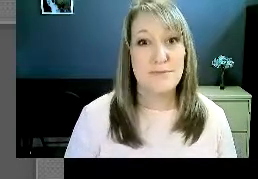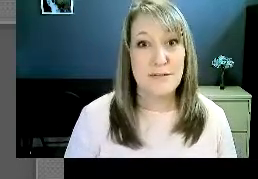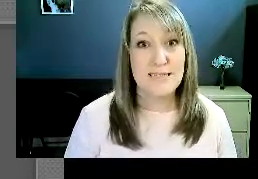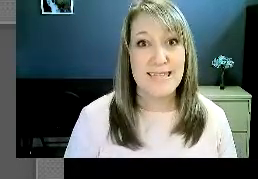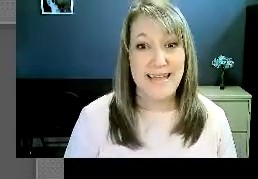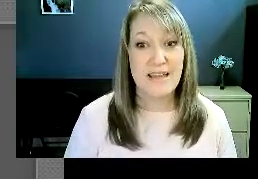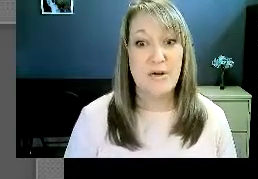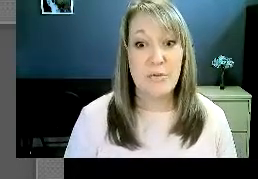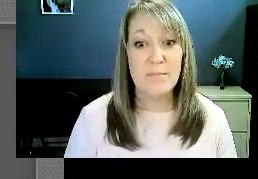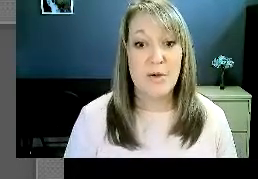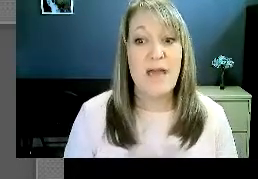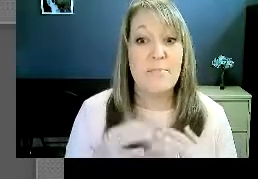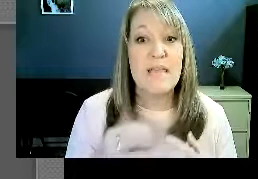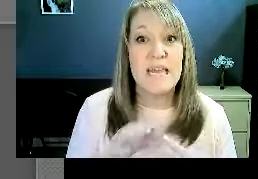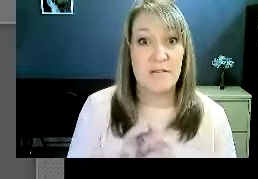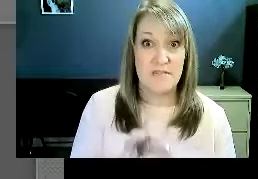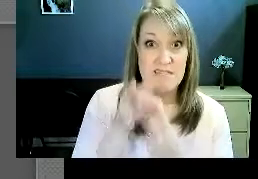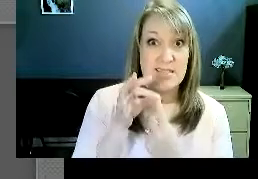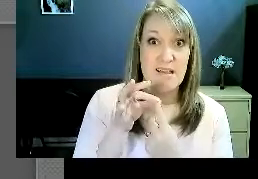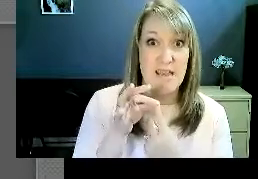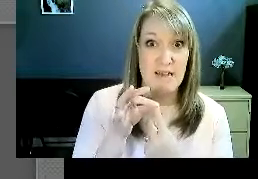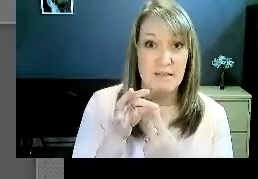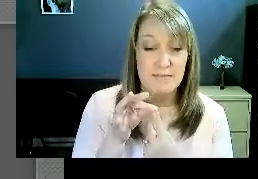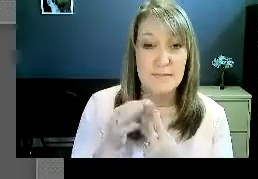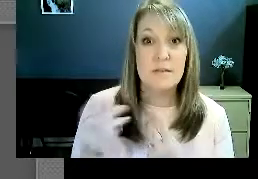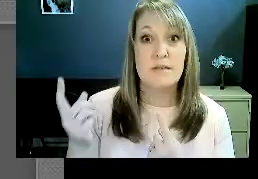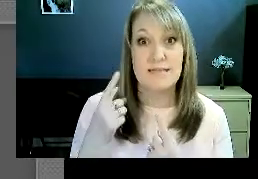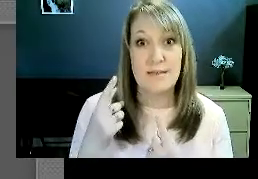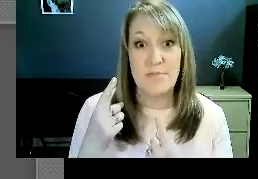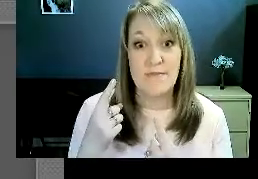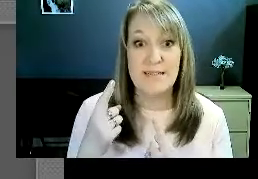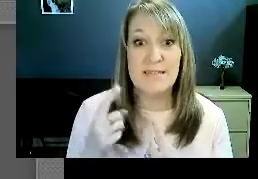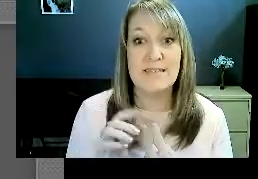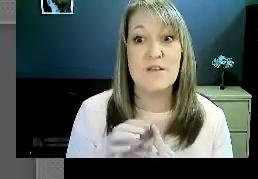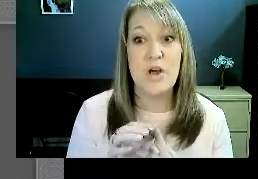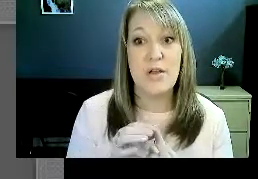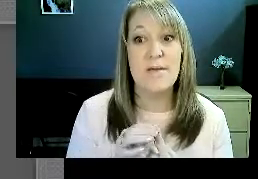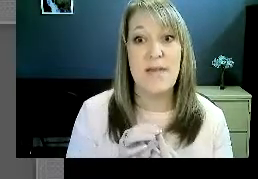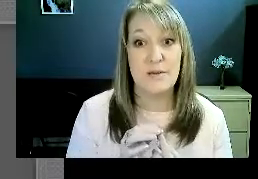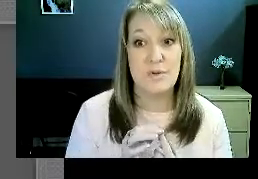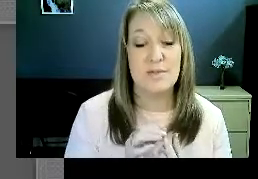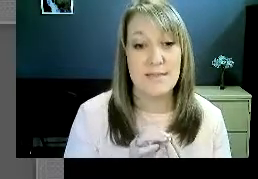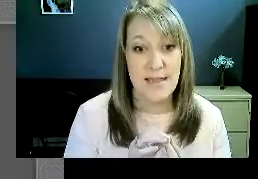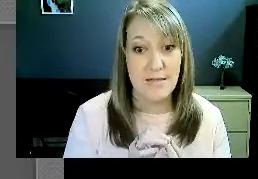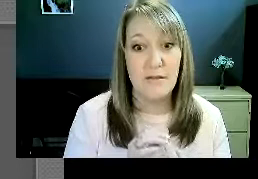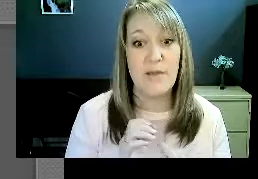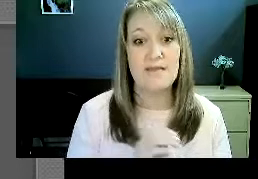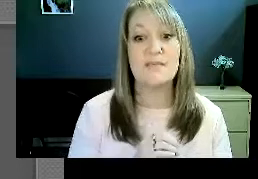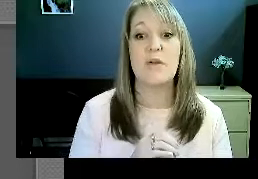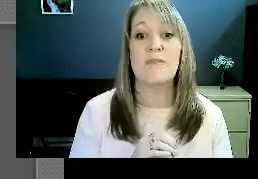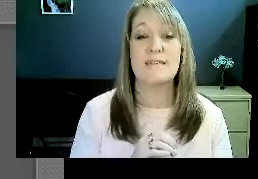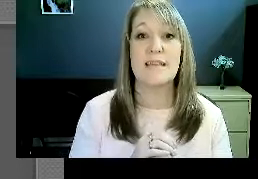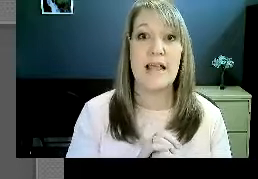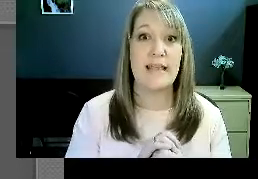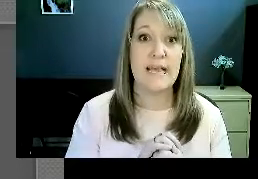the difference in that grammar, that meaning of this sign, is on my face. It's a non-manual sign. Okay,